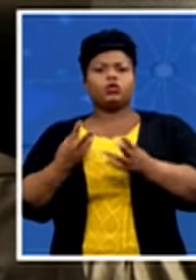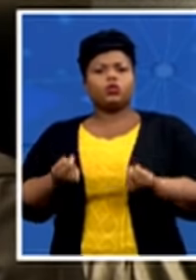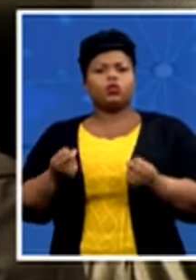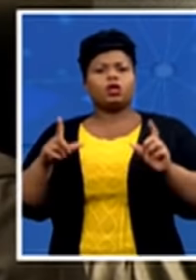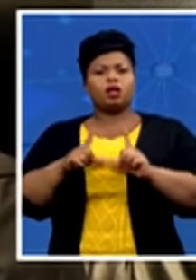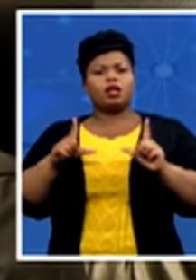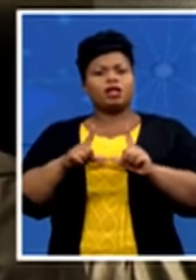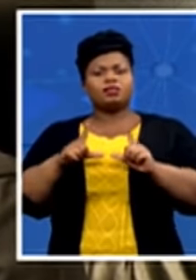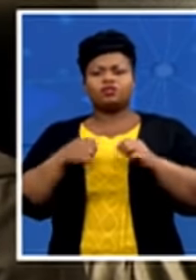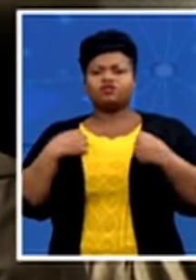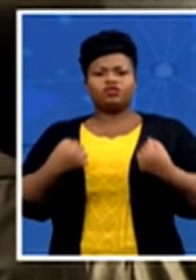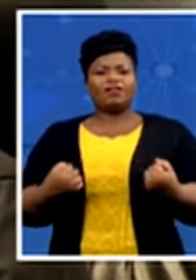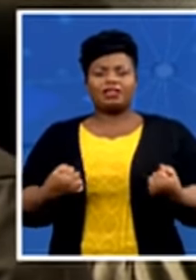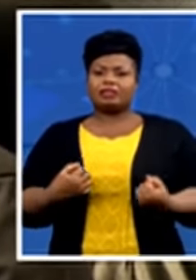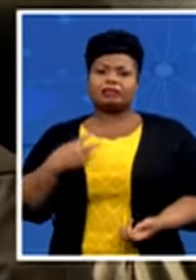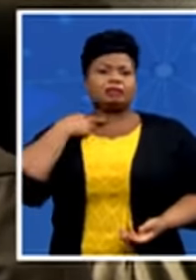Huge.